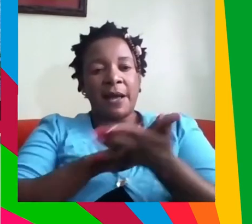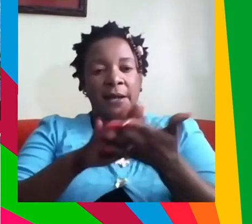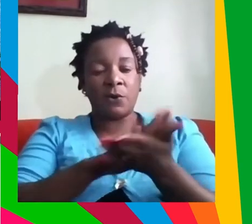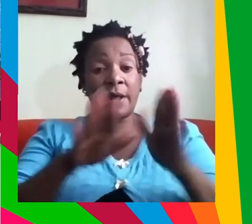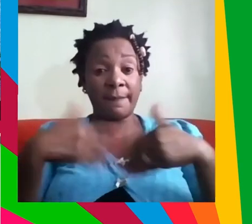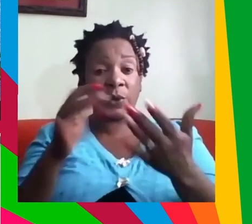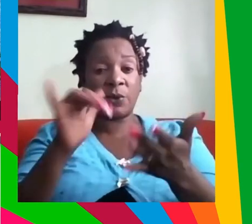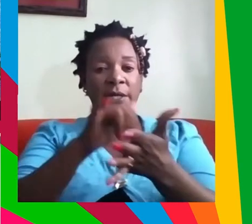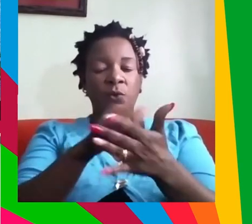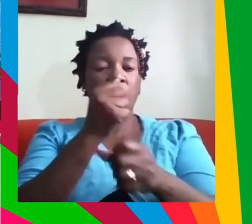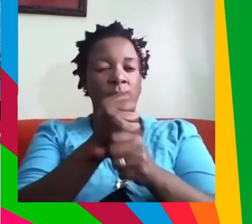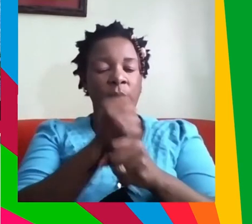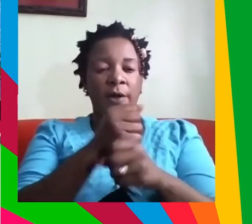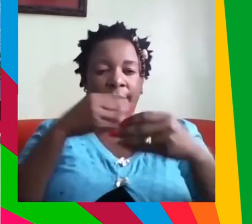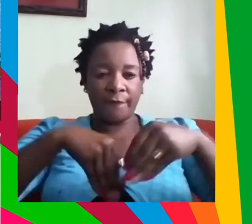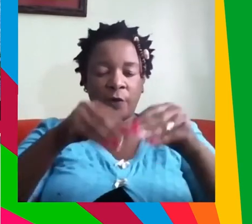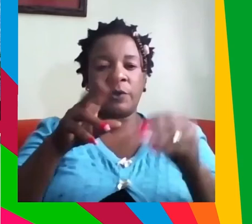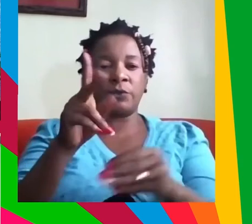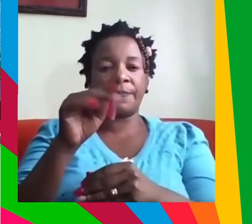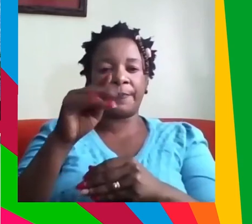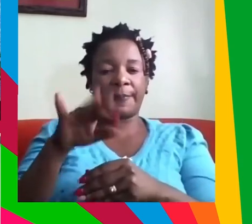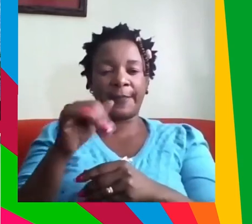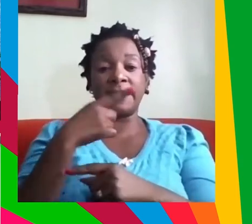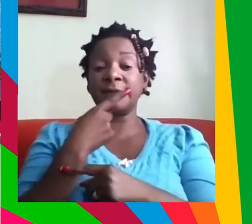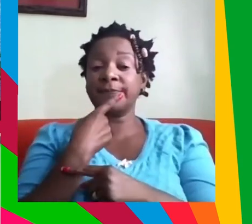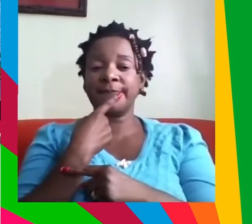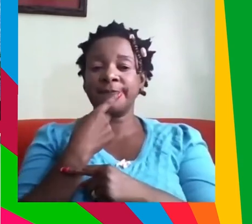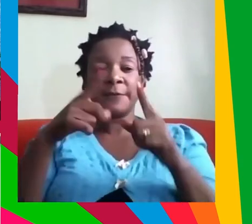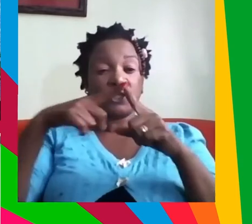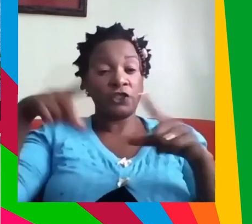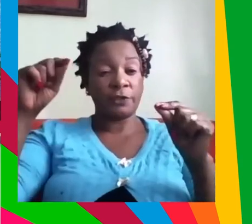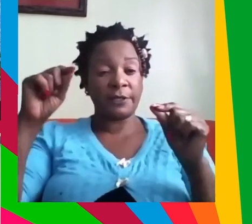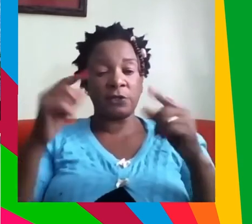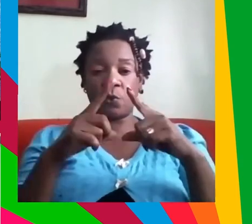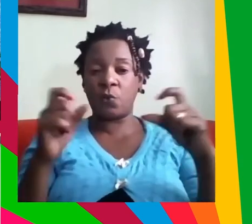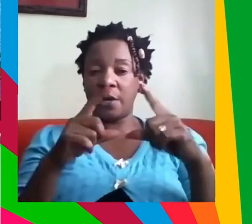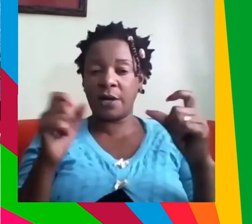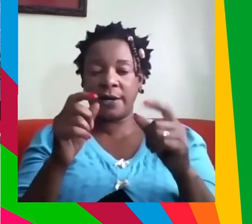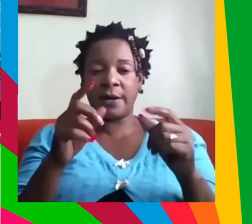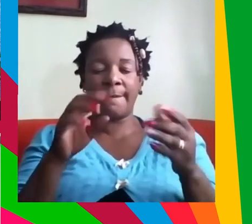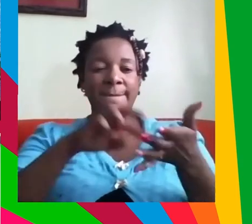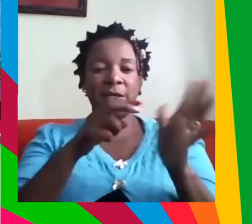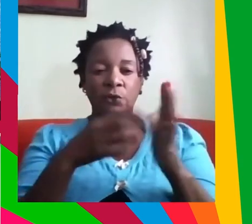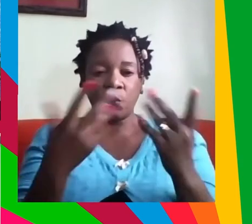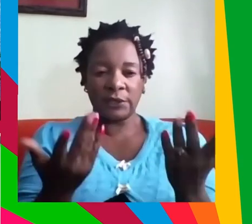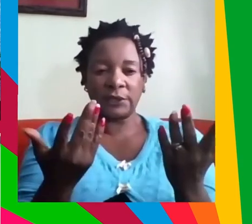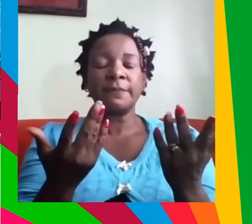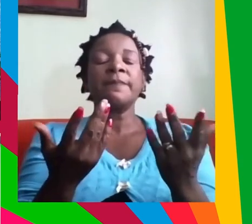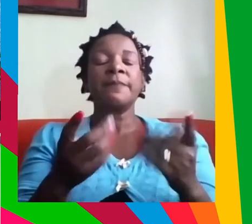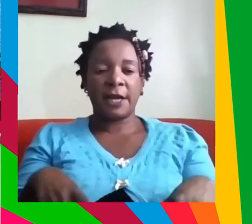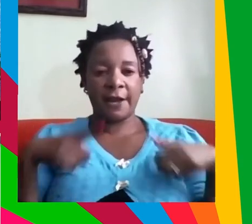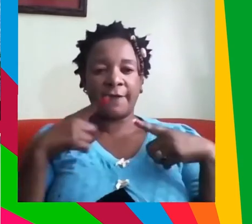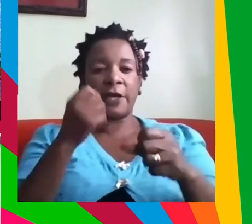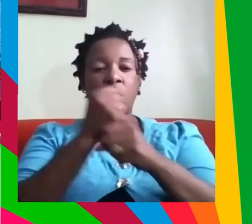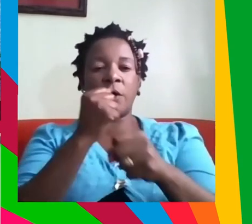according to the philosophy of Kaiosei. This is a Japanese word that means living and working together for the common good. It's a